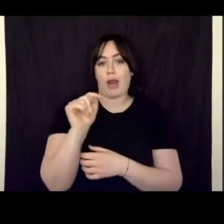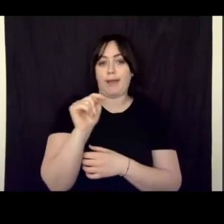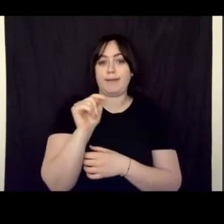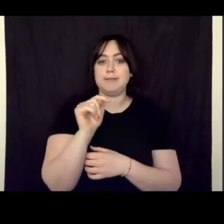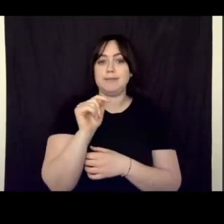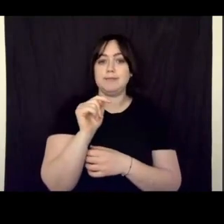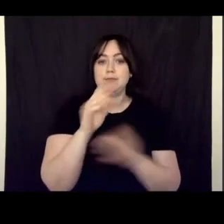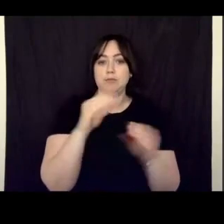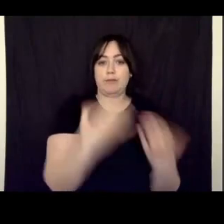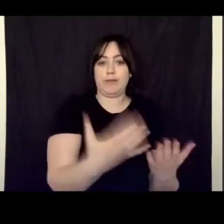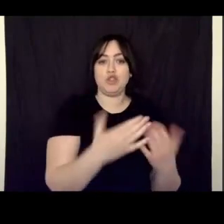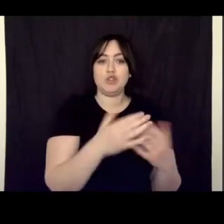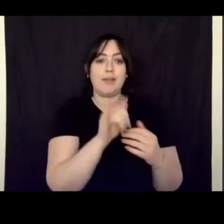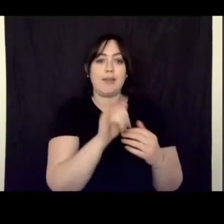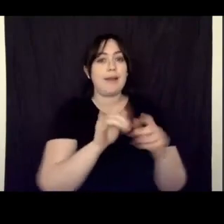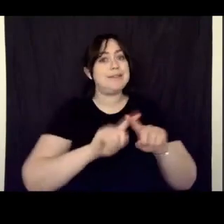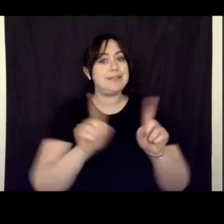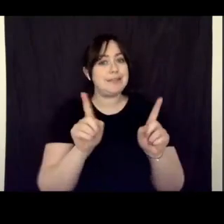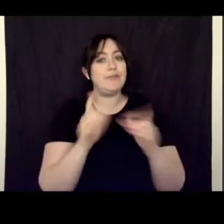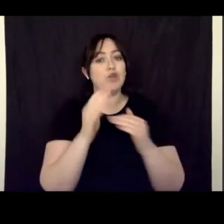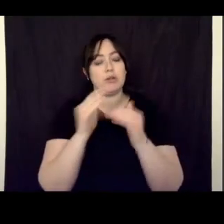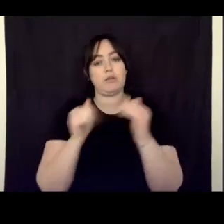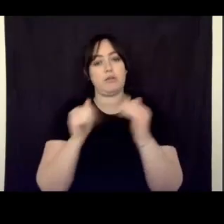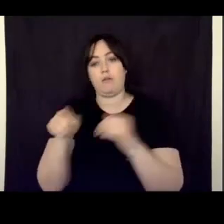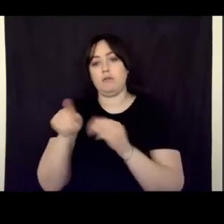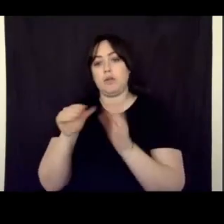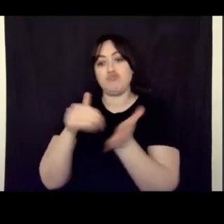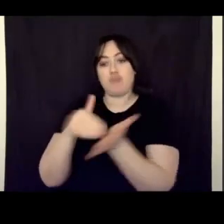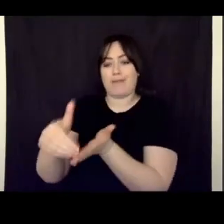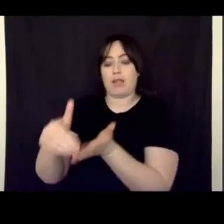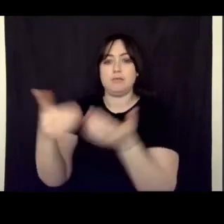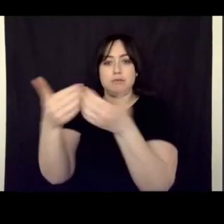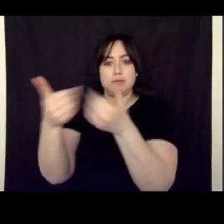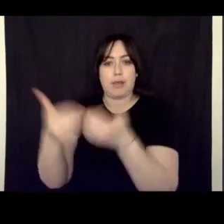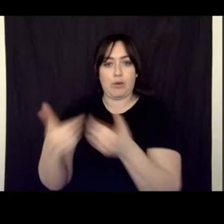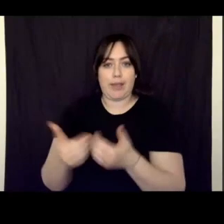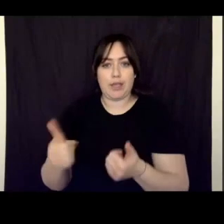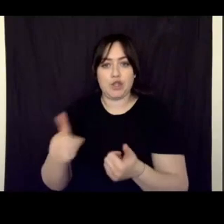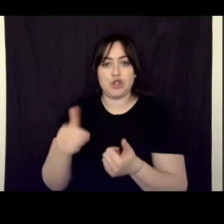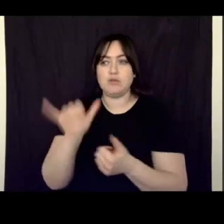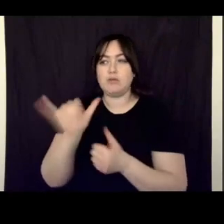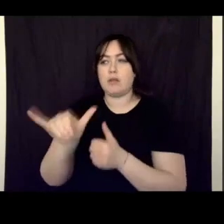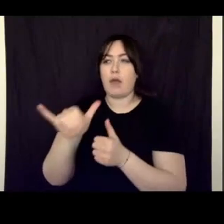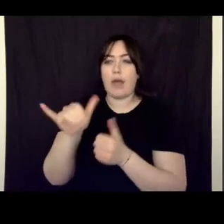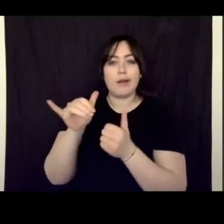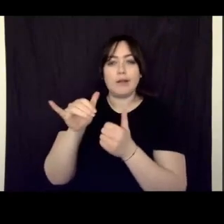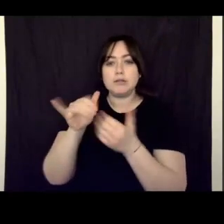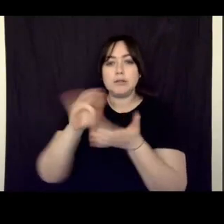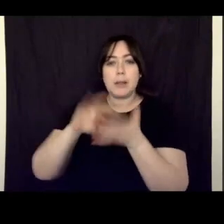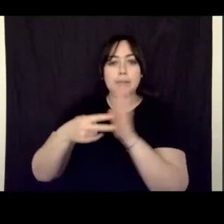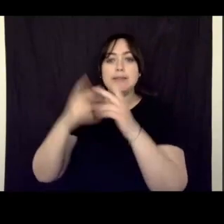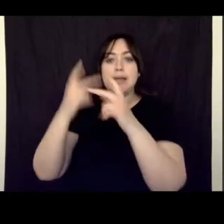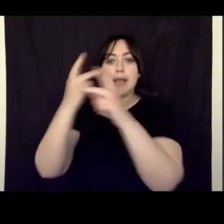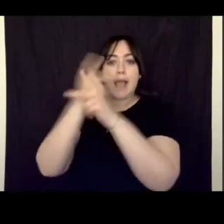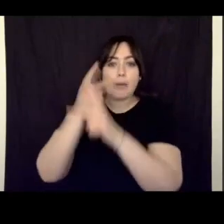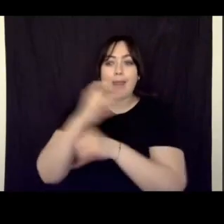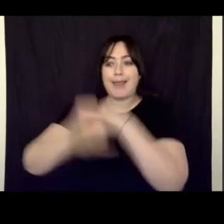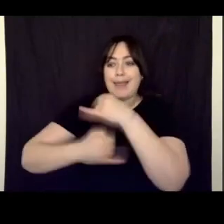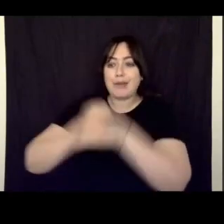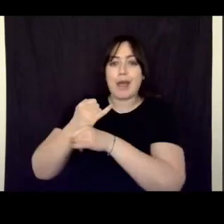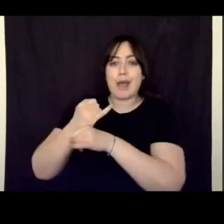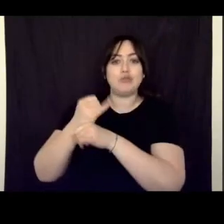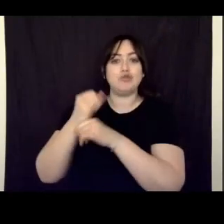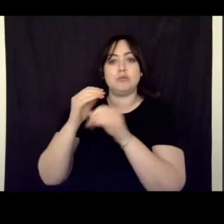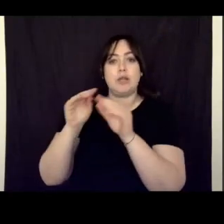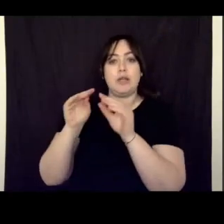from prevalence and disaggregation, where those are things like calculating the internationally comparable national prevalence rates. Is rate